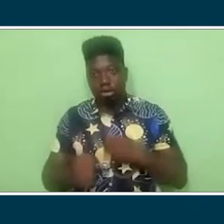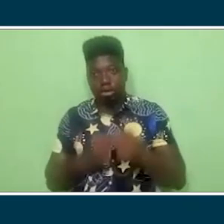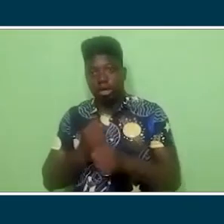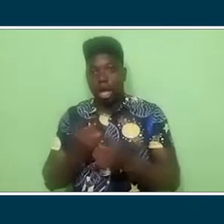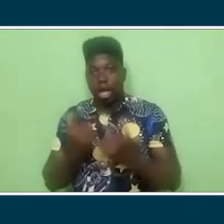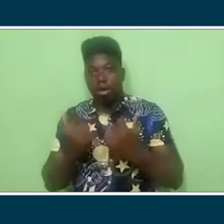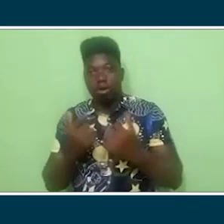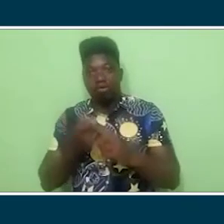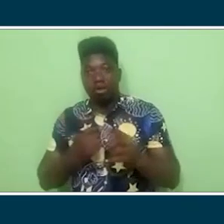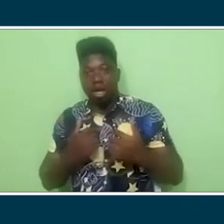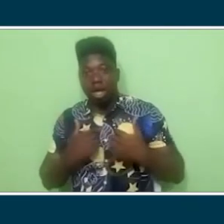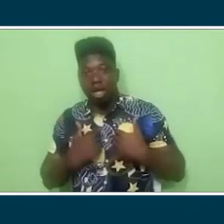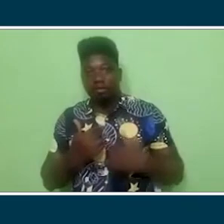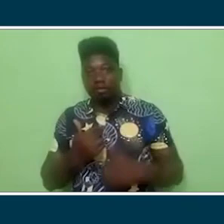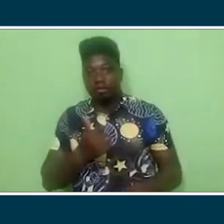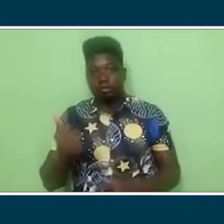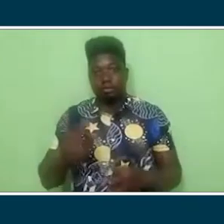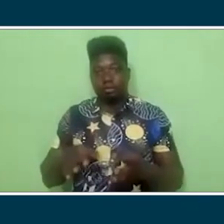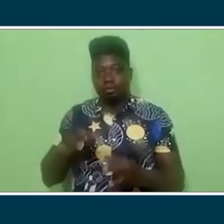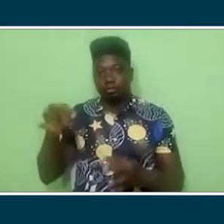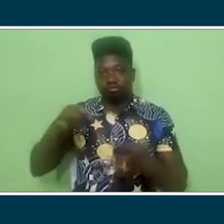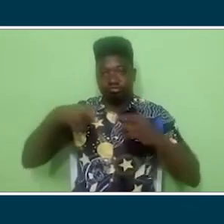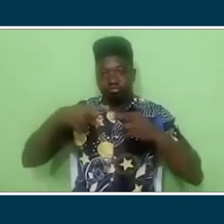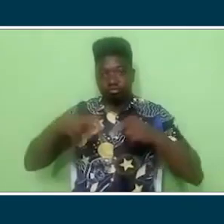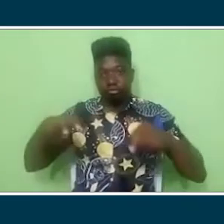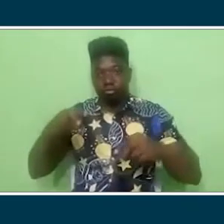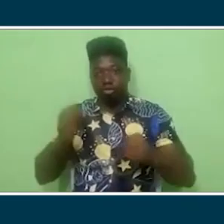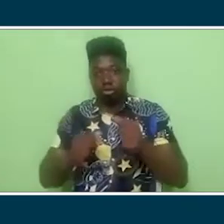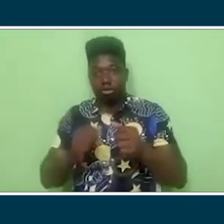to understand what is it inside